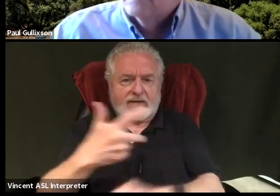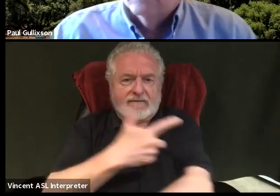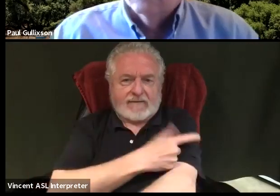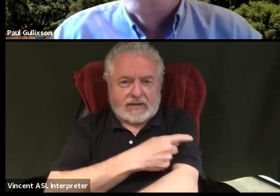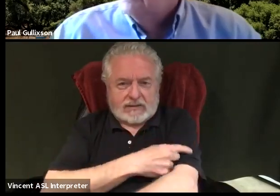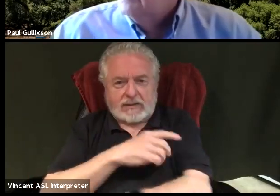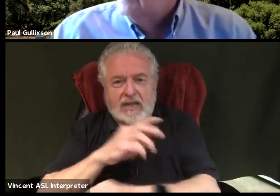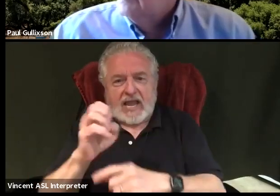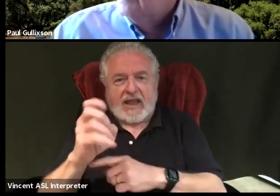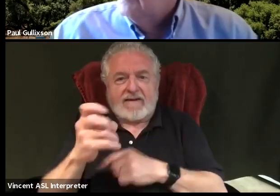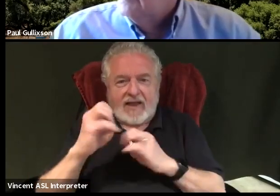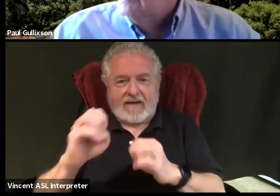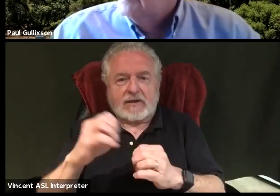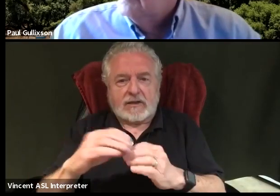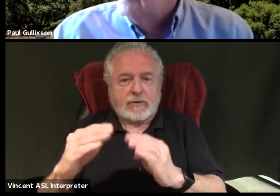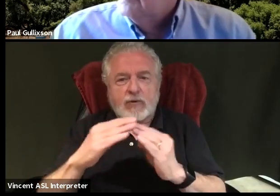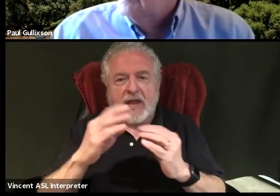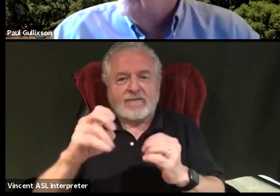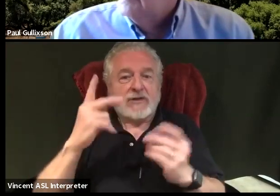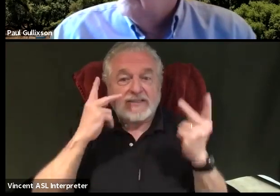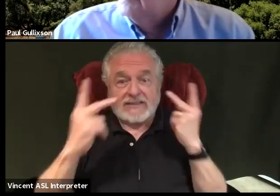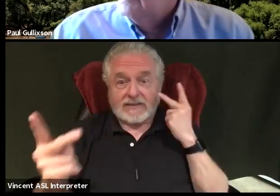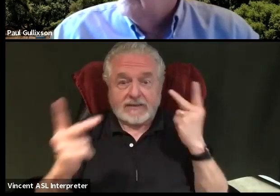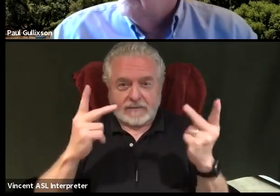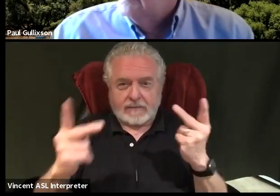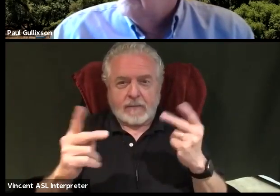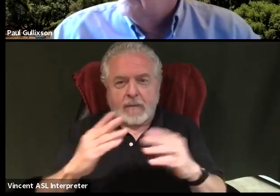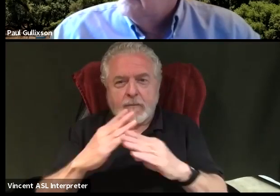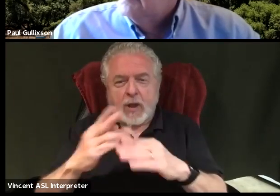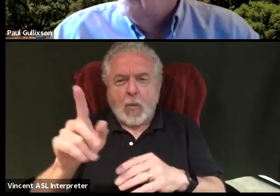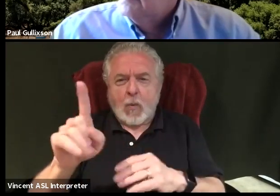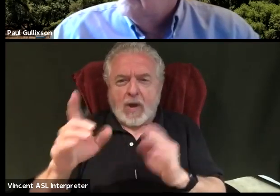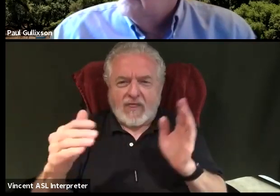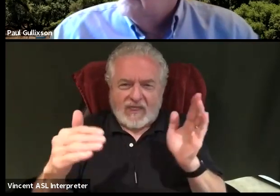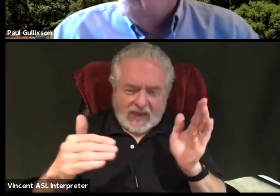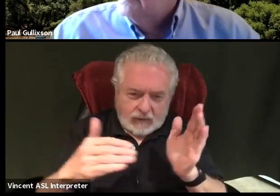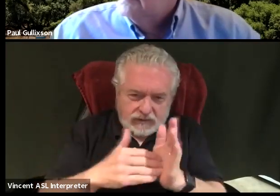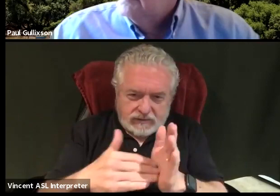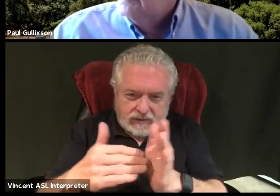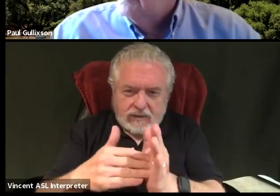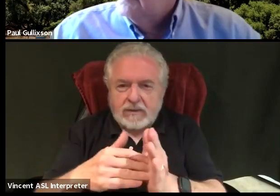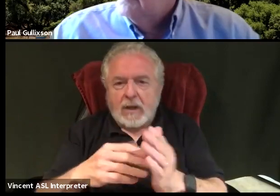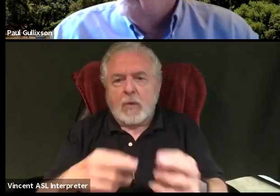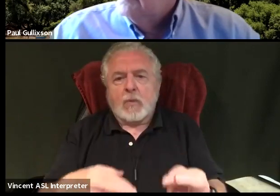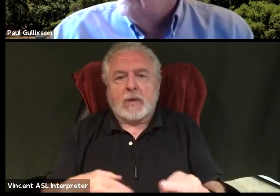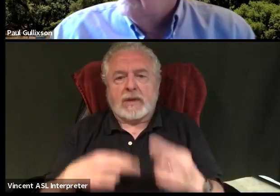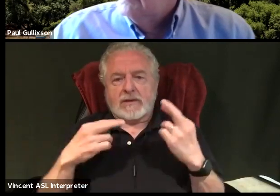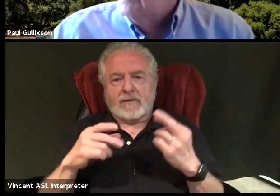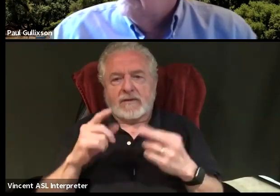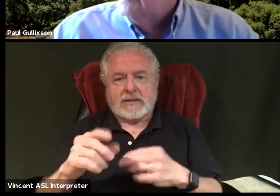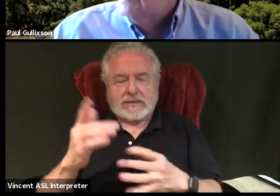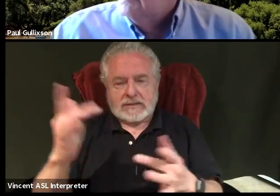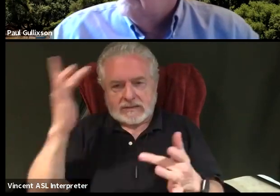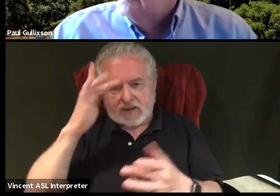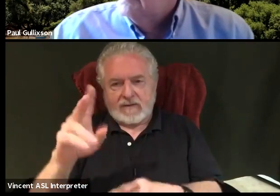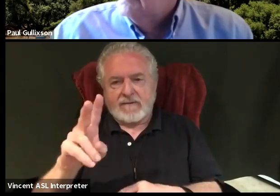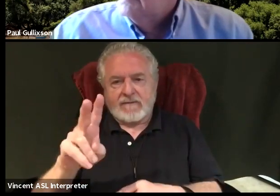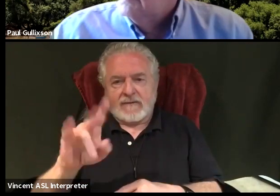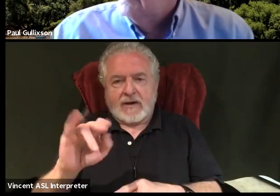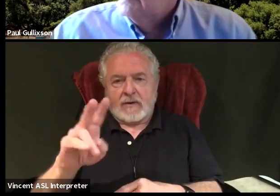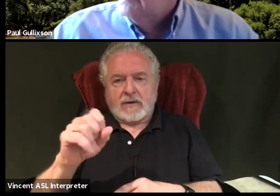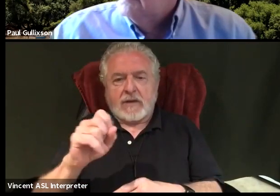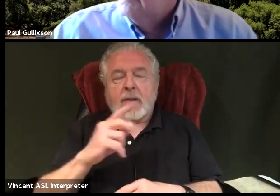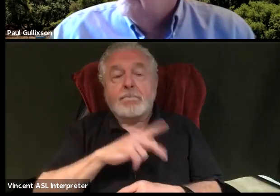vaccination effort this community has ever seen, protecting hundreds of thousands of our residents from this deadly virus.